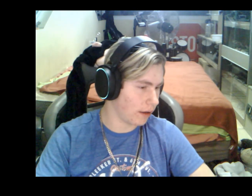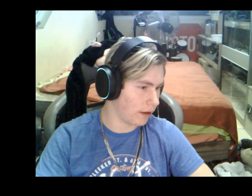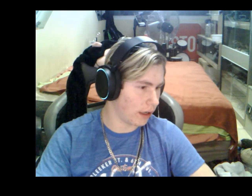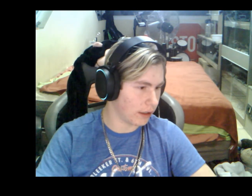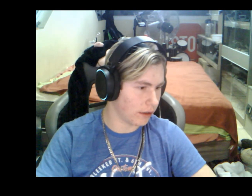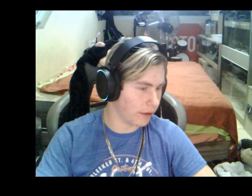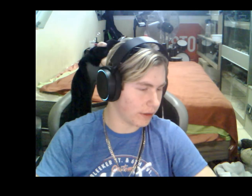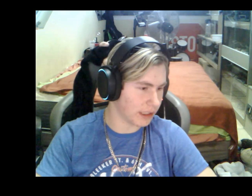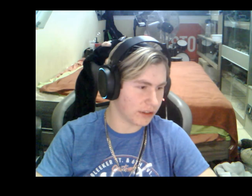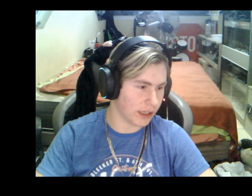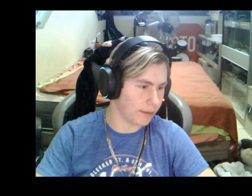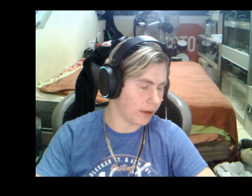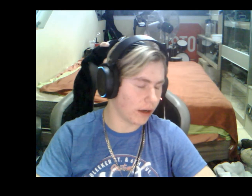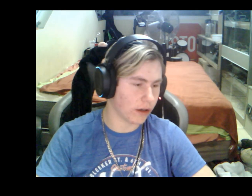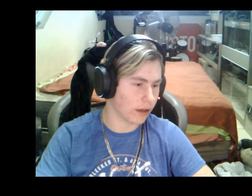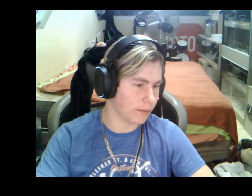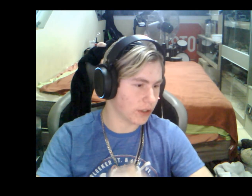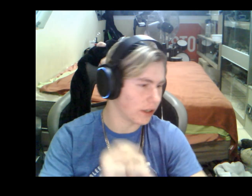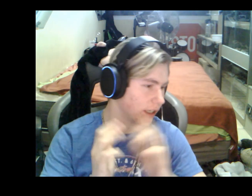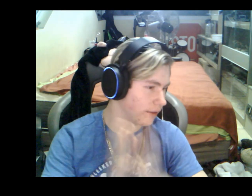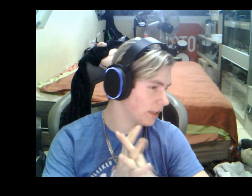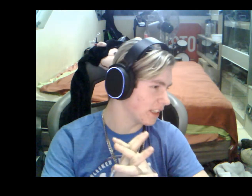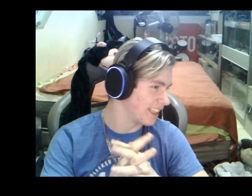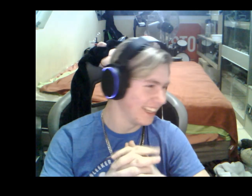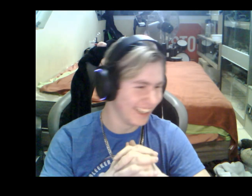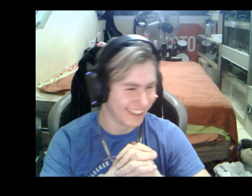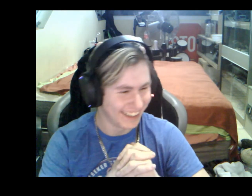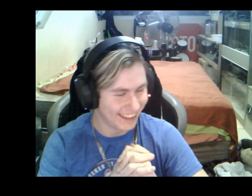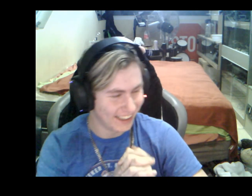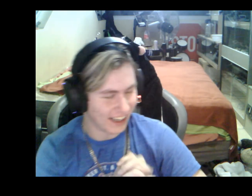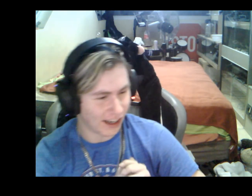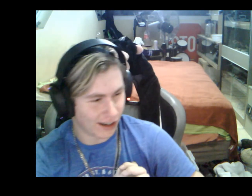Baikitinge, I don't know if I said your name wrong. I'm sorry if I did.